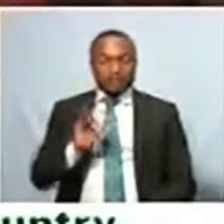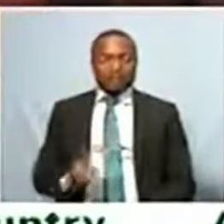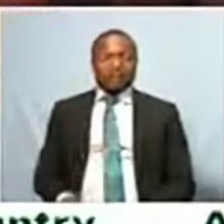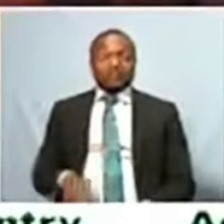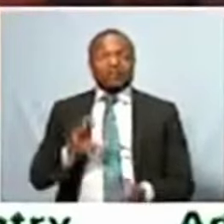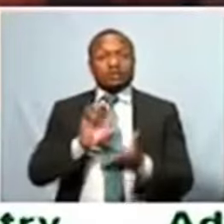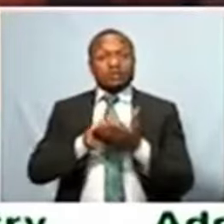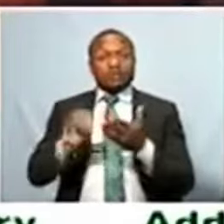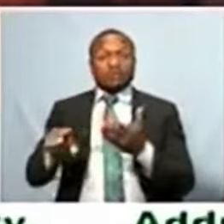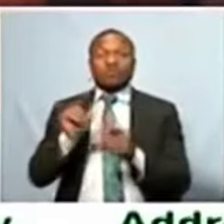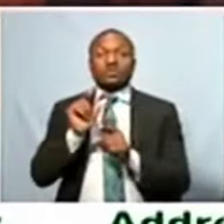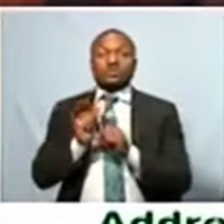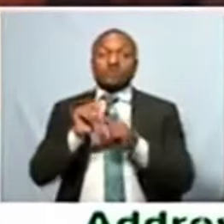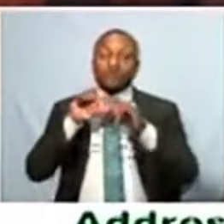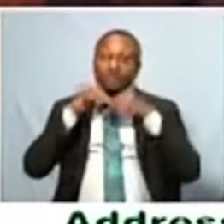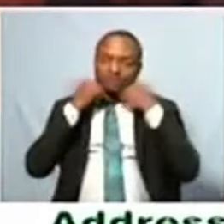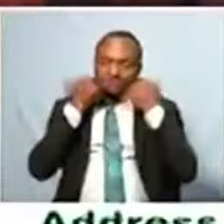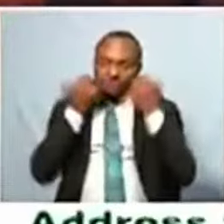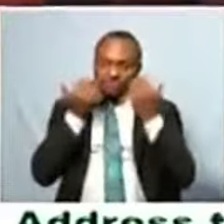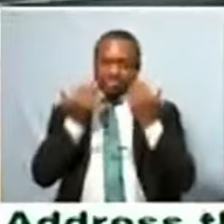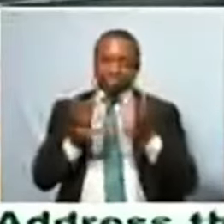kindly withdraw shame and